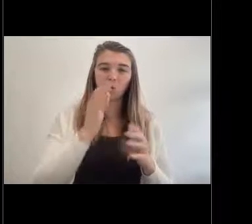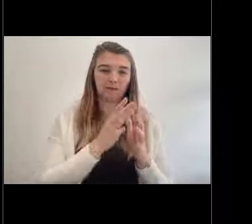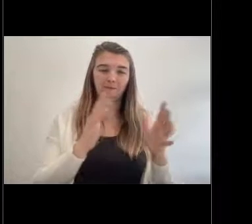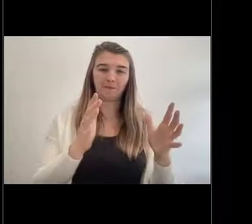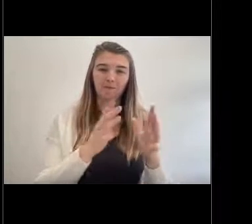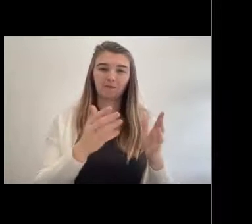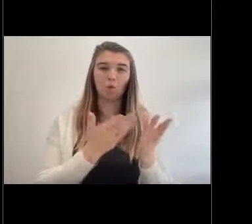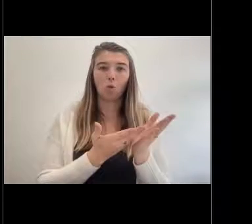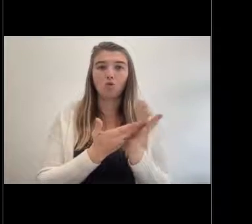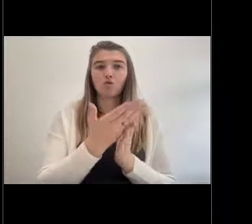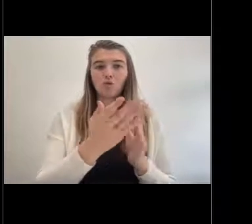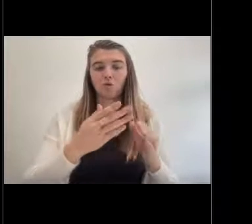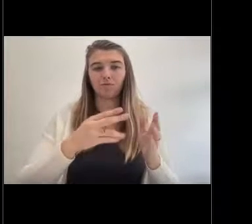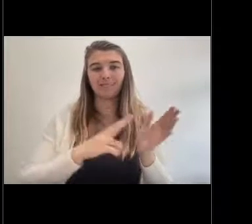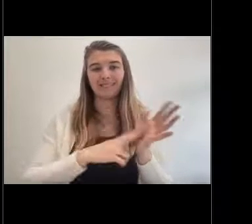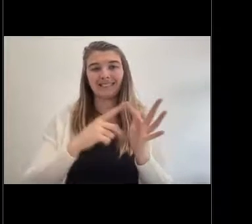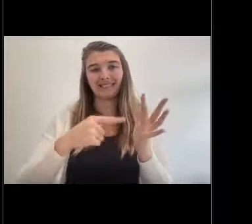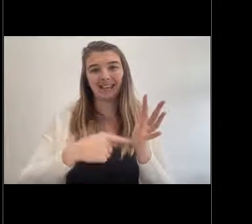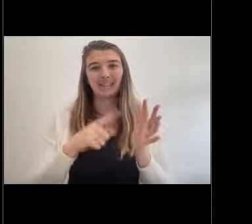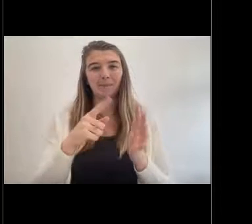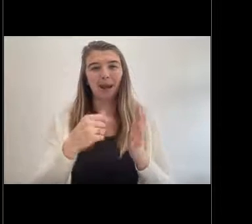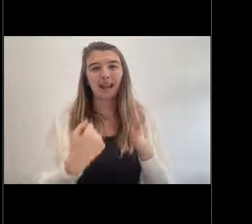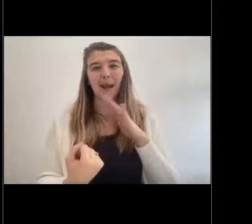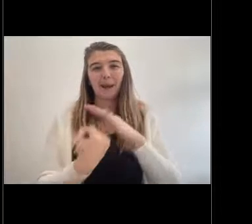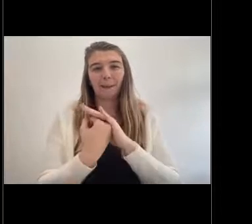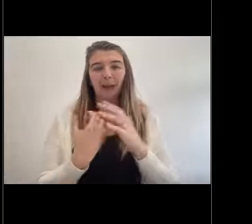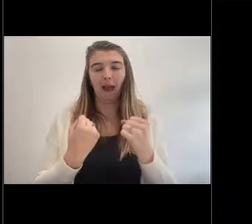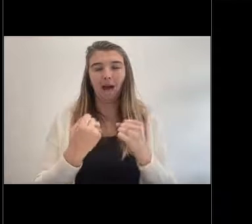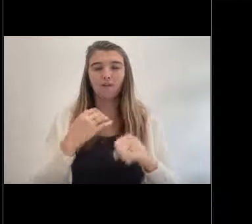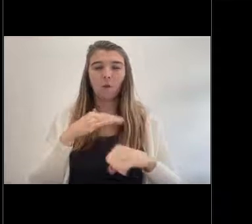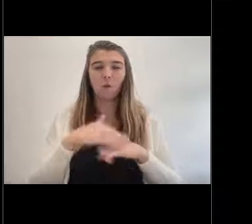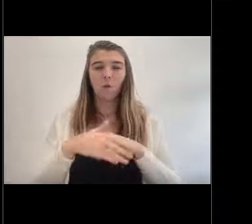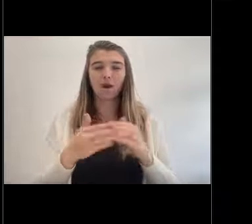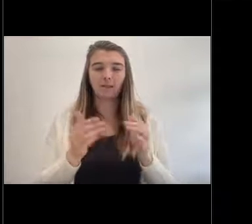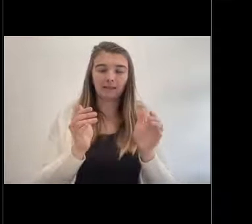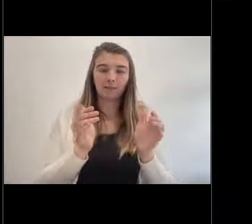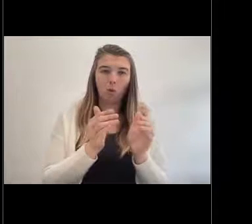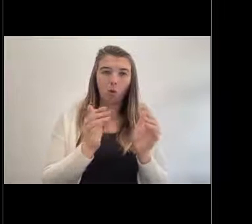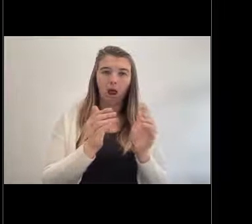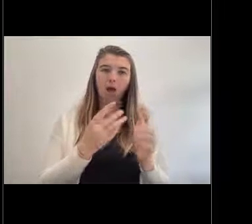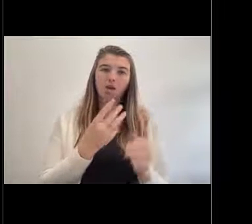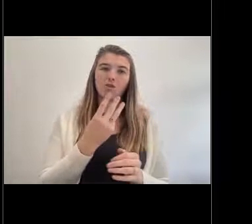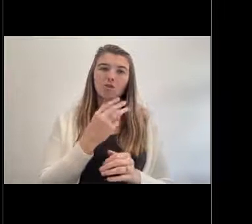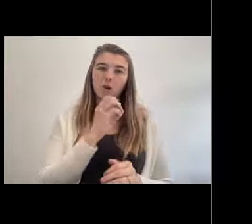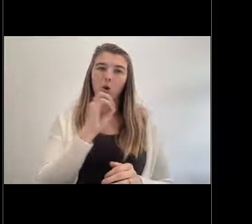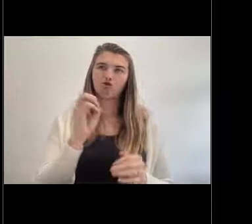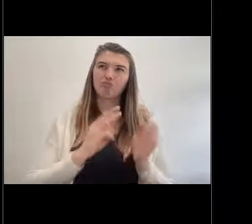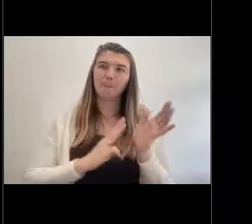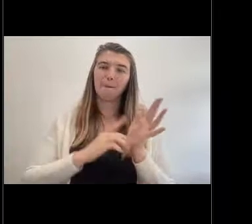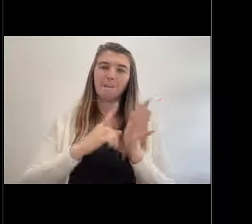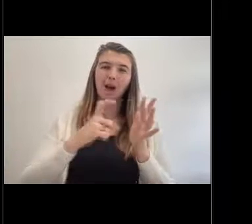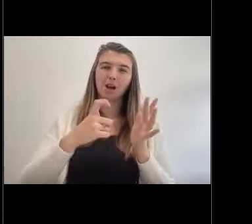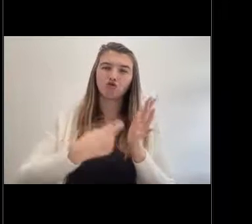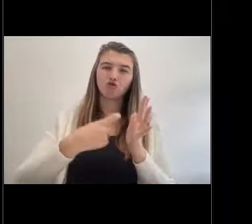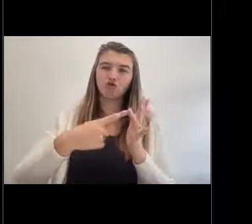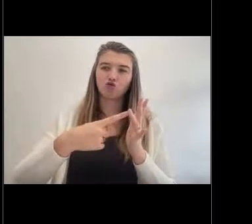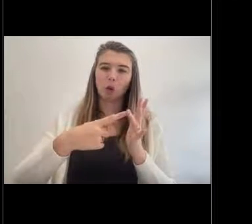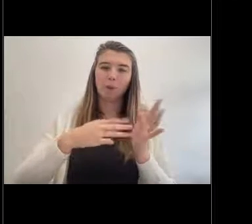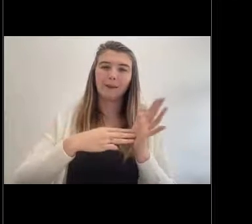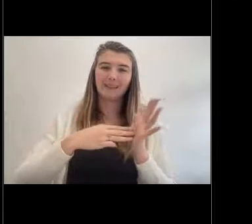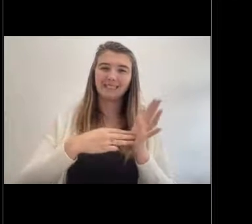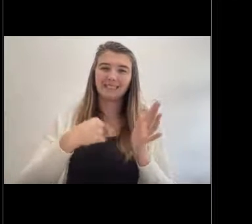is a limitation of the size of the mesh. So normally the smallest size is about 300 micrometers, or something smaller than that will be difficult